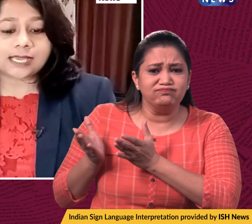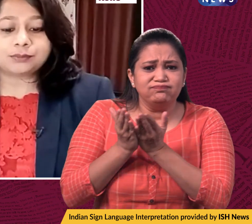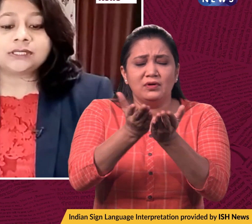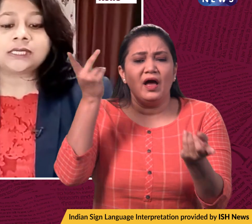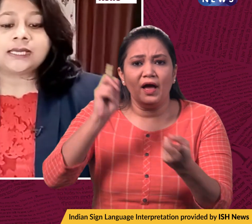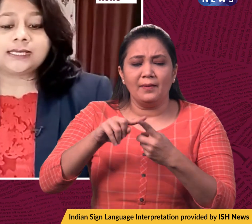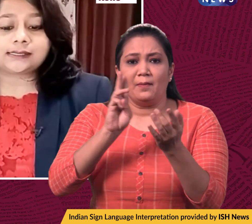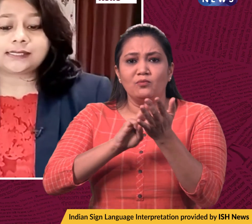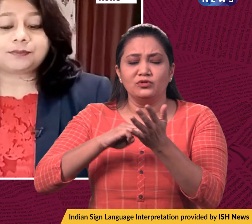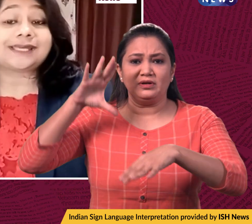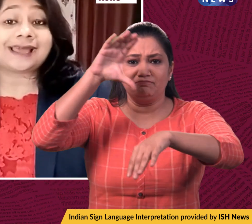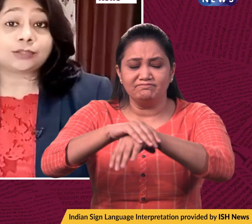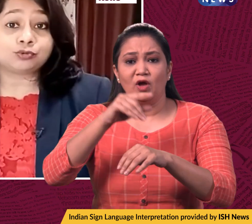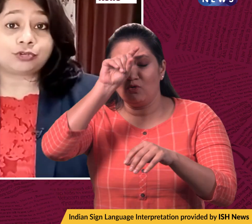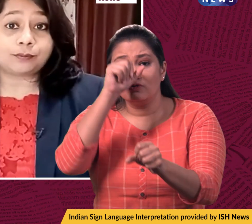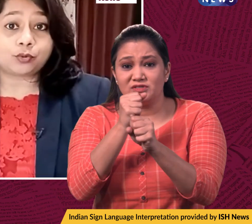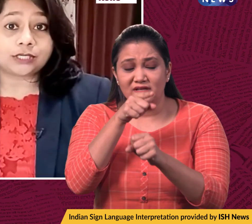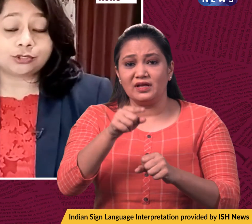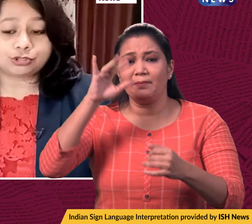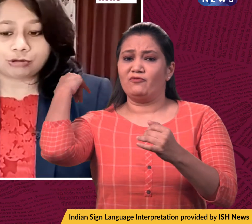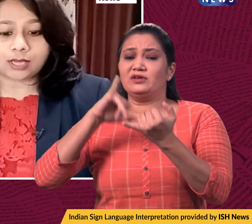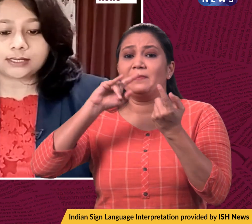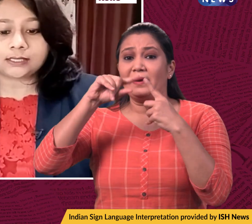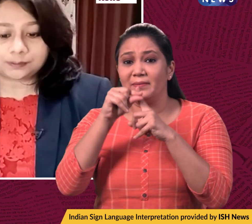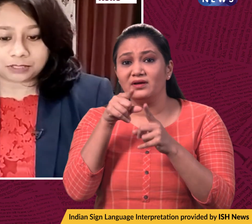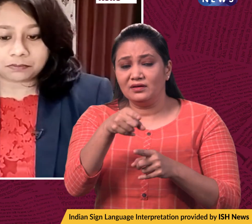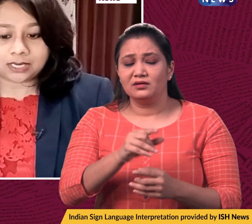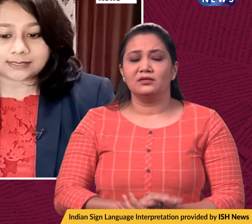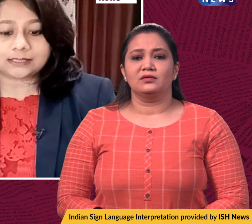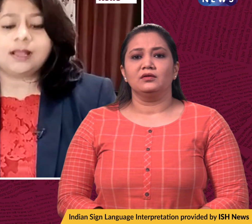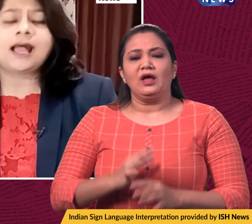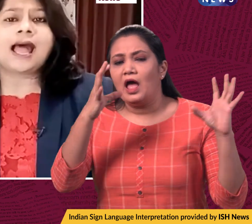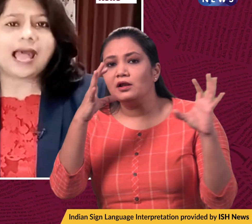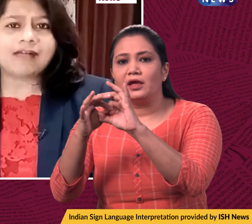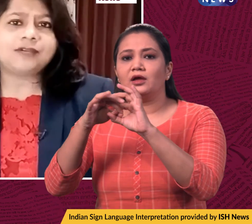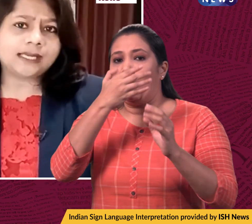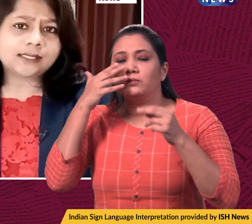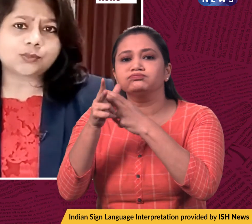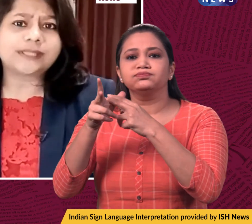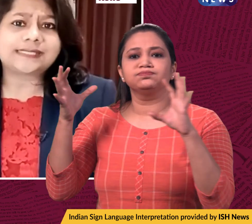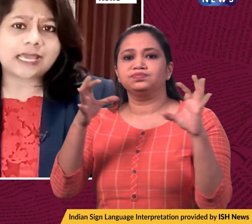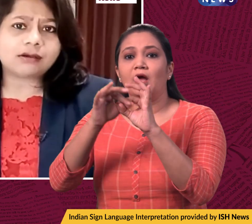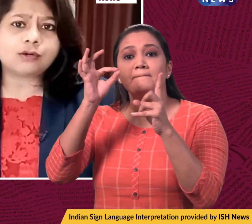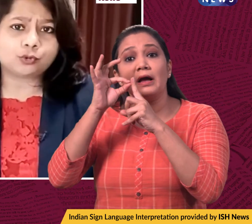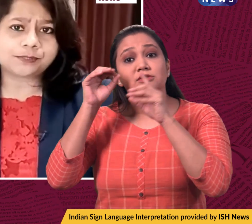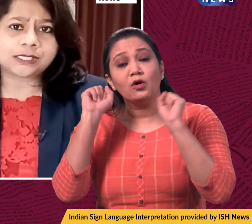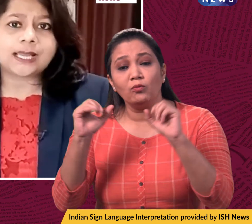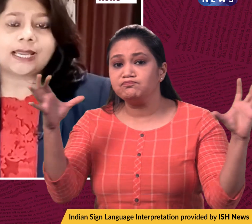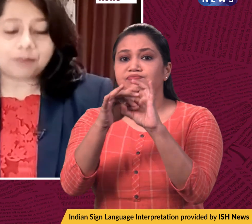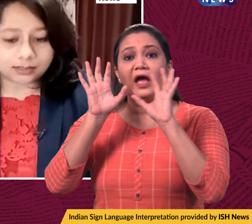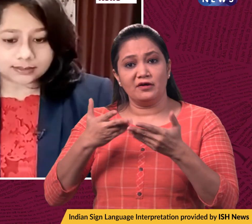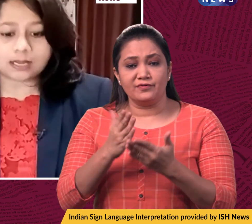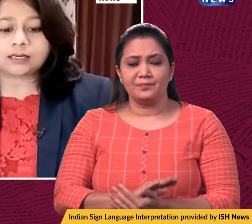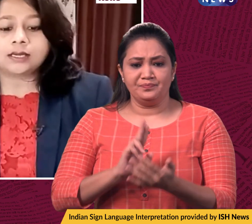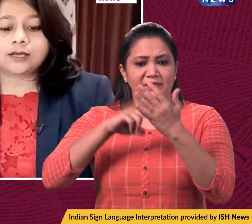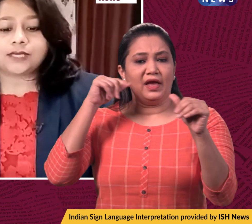a consignment intercepted at the Mundra port in Gujarat in September last year, have links with terror groups